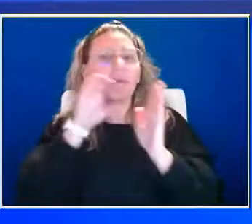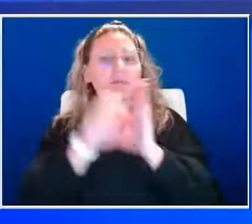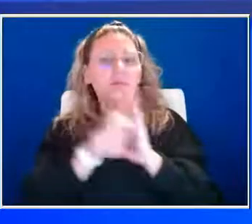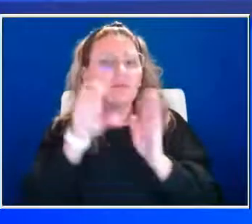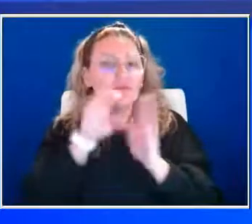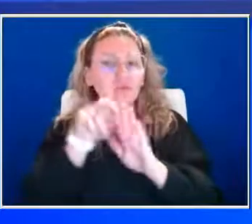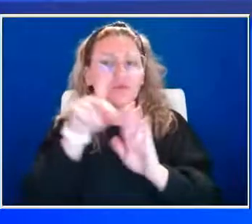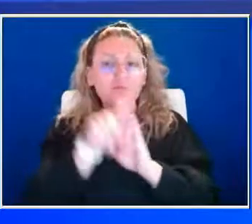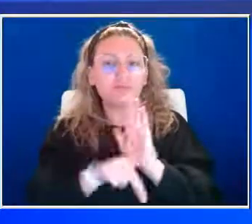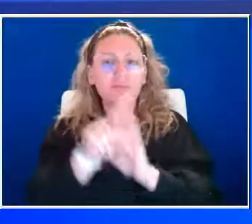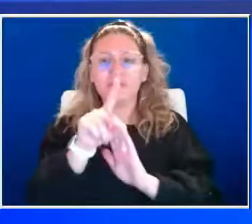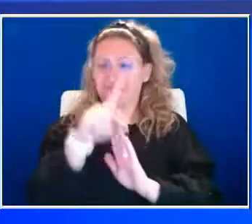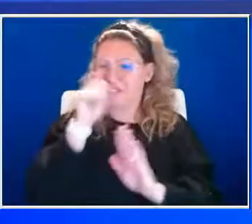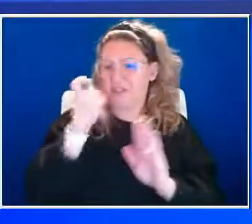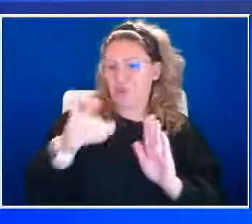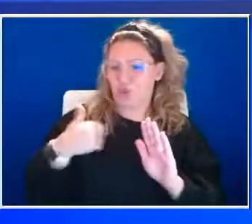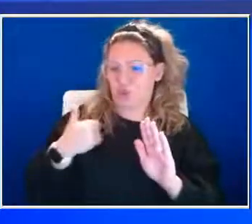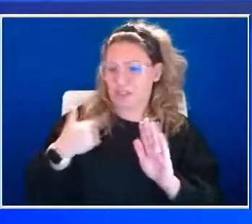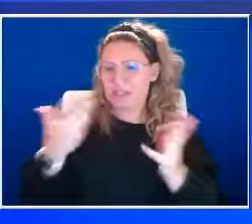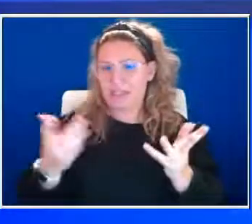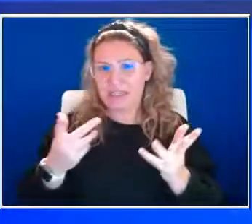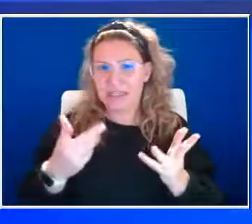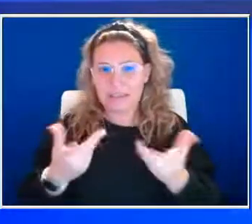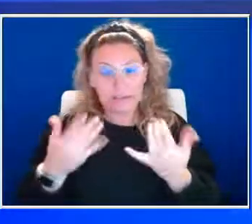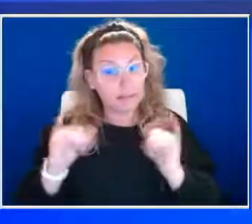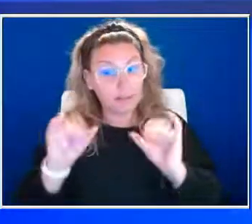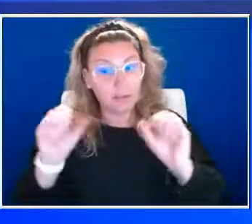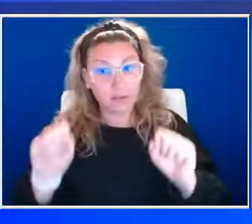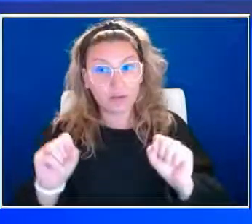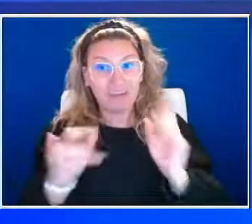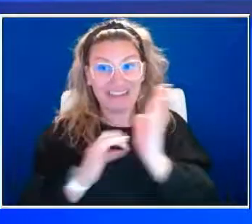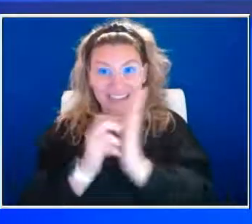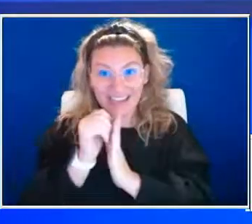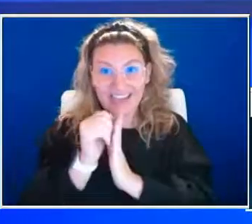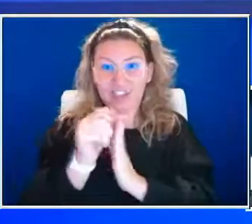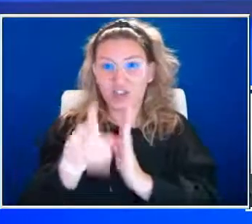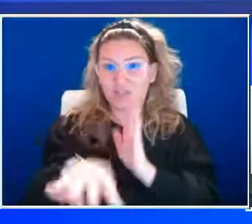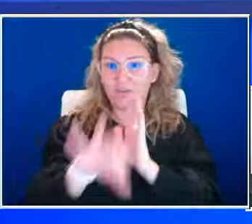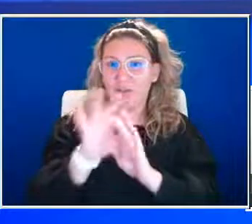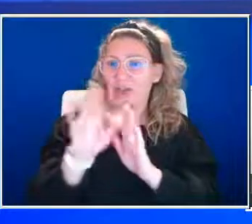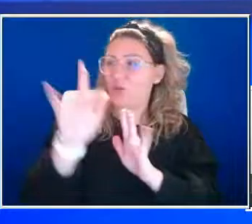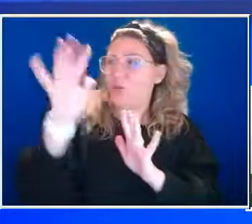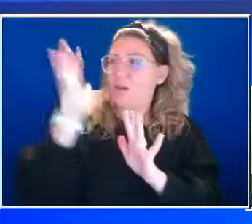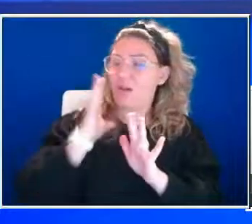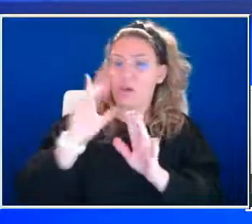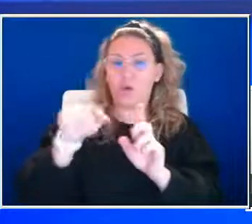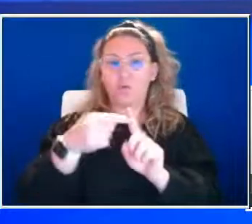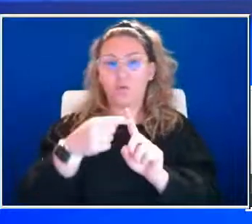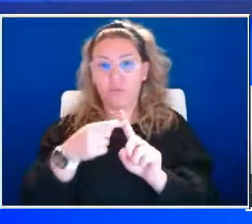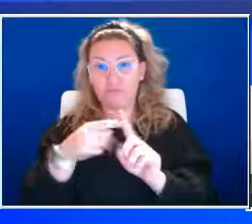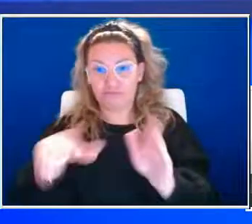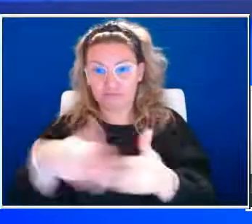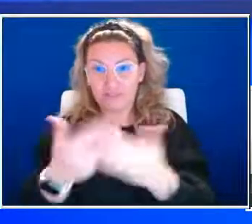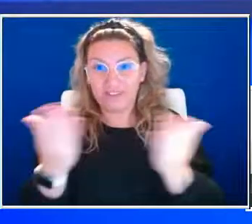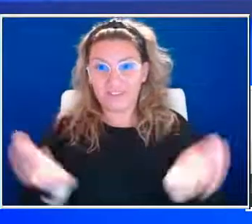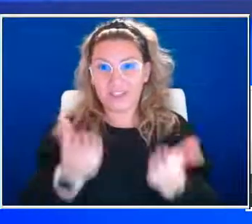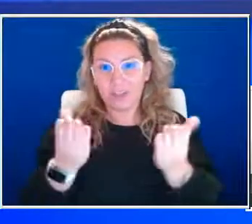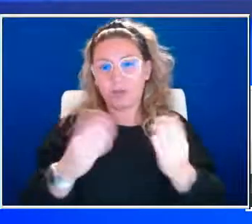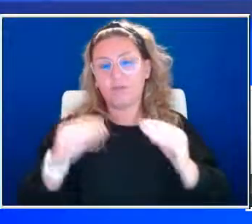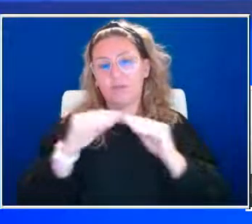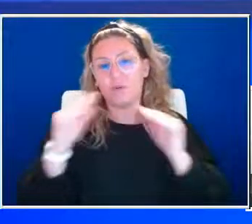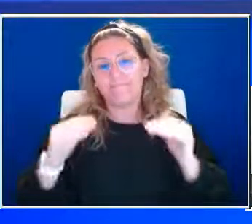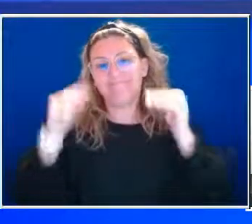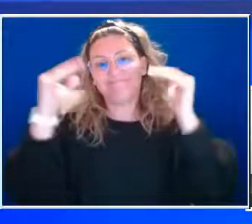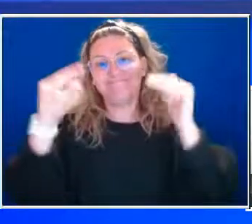you're young, it still could be a cancer. And so because she found it a while ago, by the time she had come here, it was in a more advanced spread and